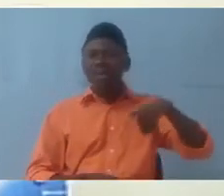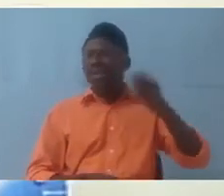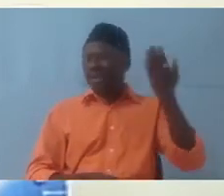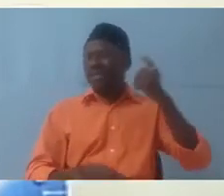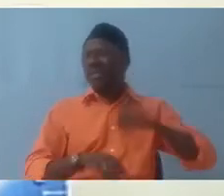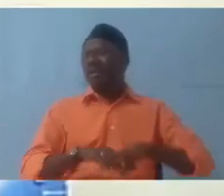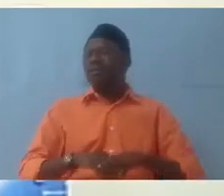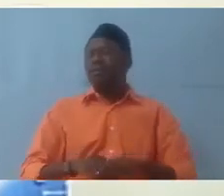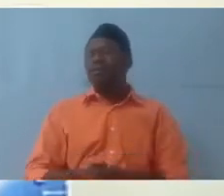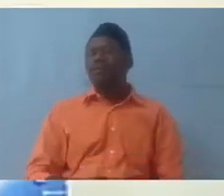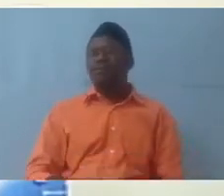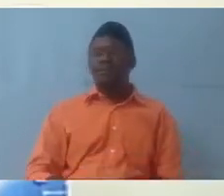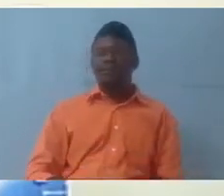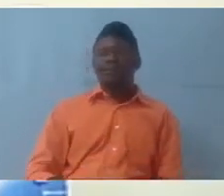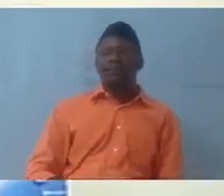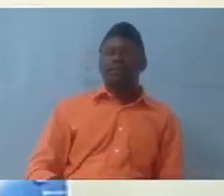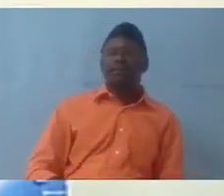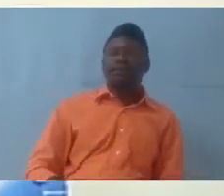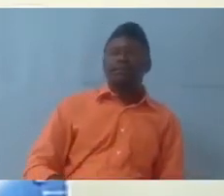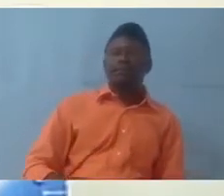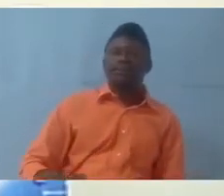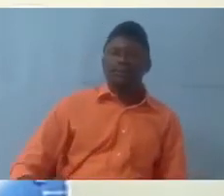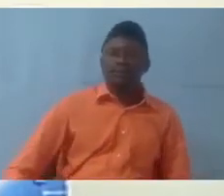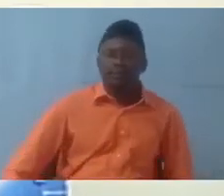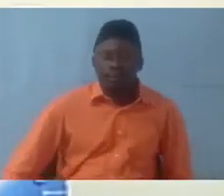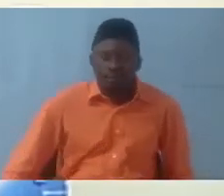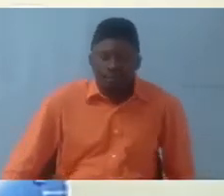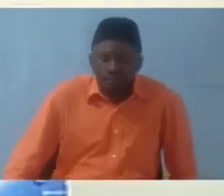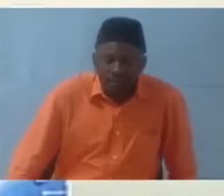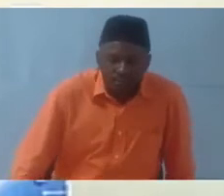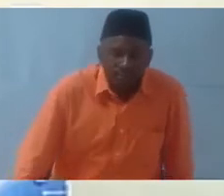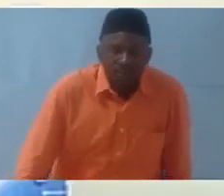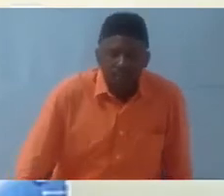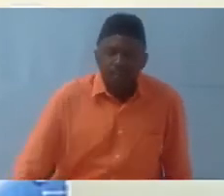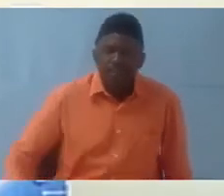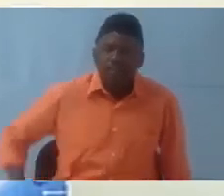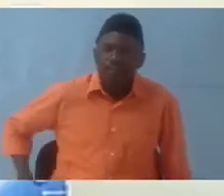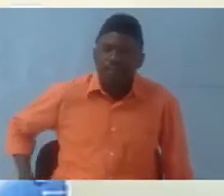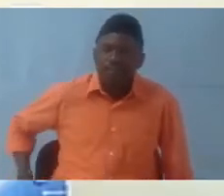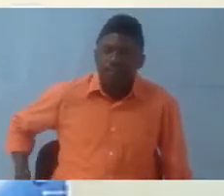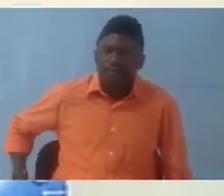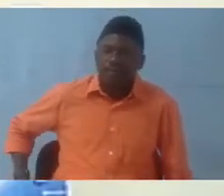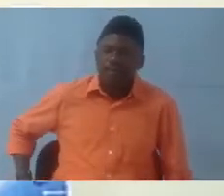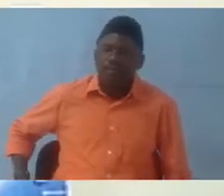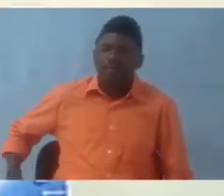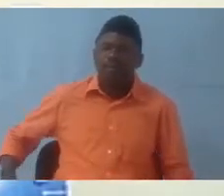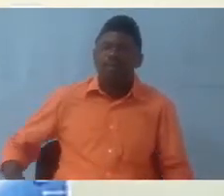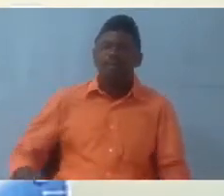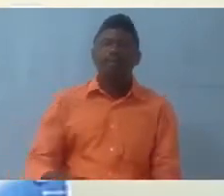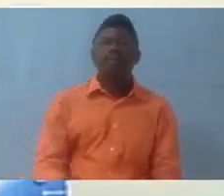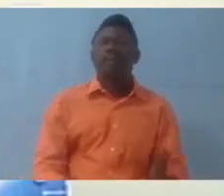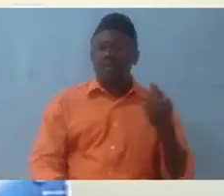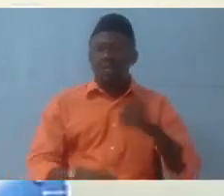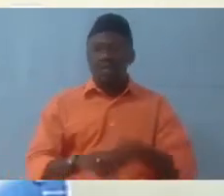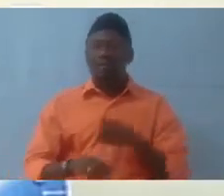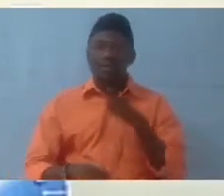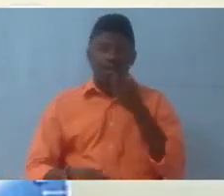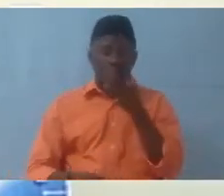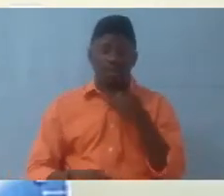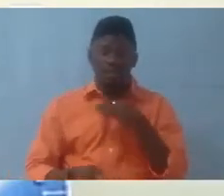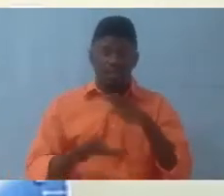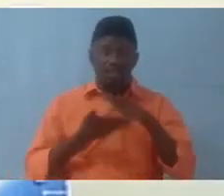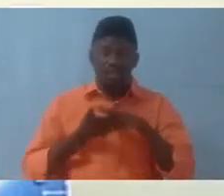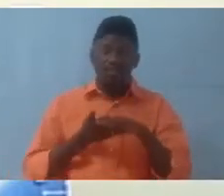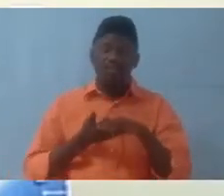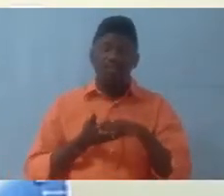dal mo nek ki nga xamne moy baye xel bankas bi Seydou Wali operation wala moy jité operation. and that he had received the office